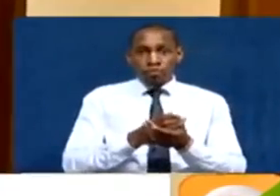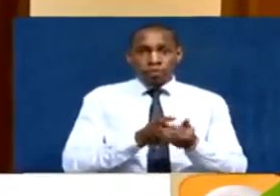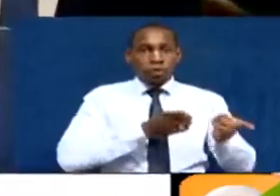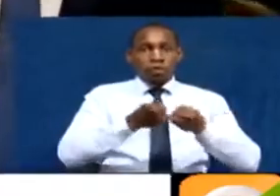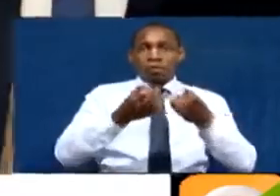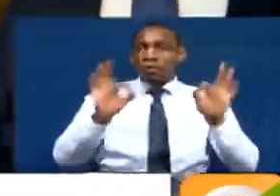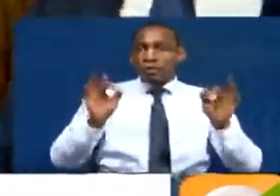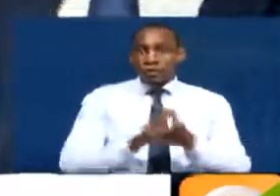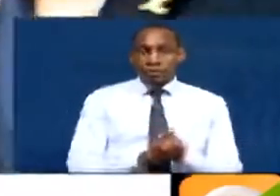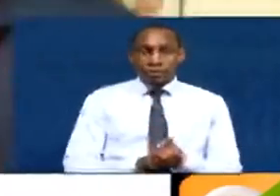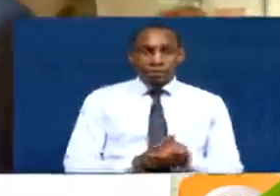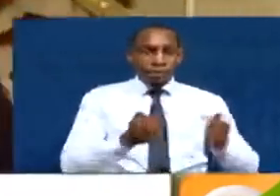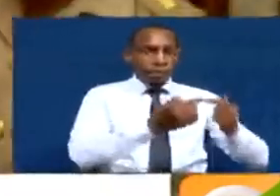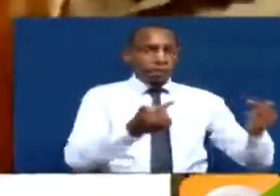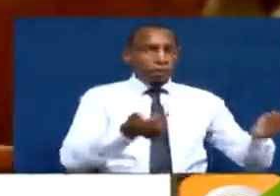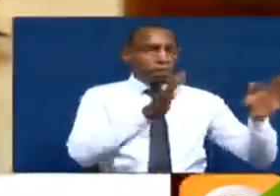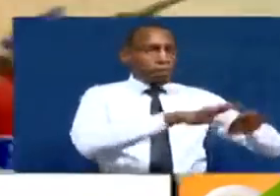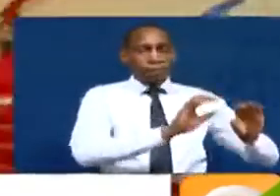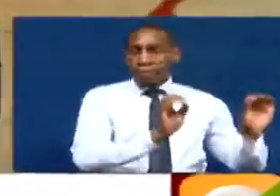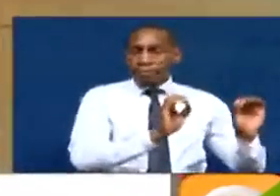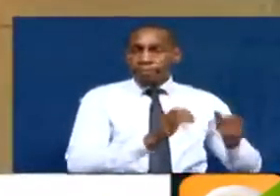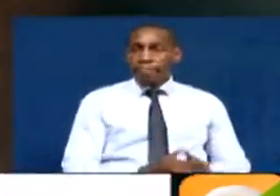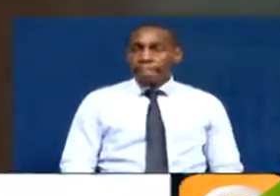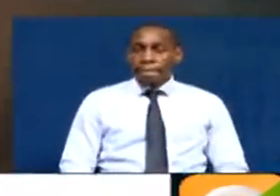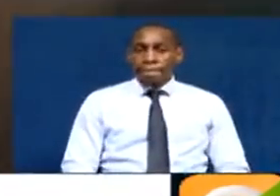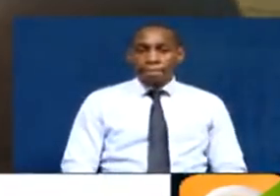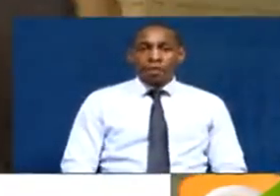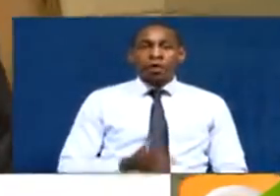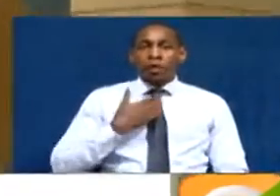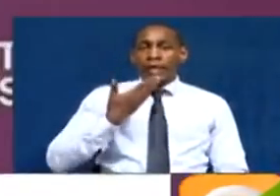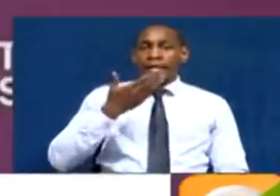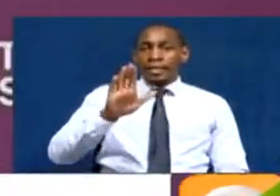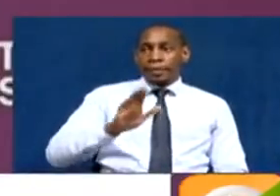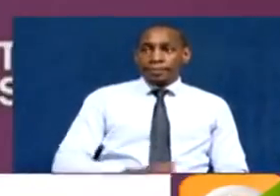oversight. Opposition did not collapse, to answer you.